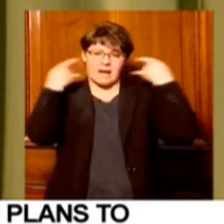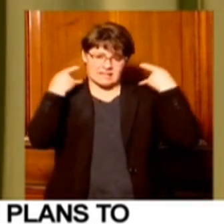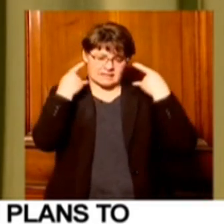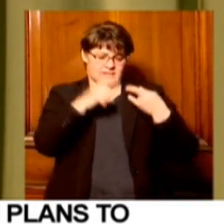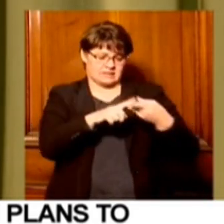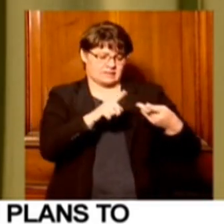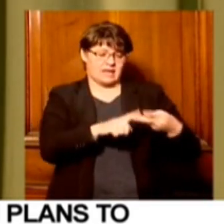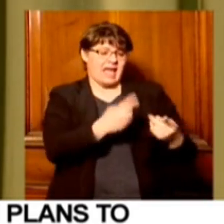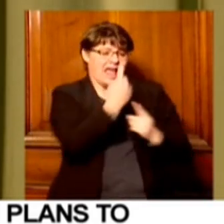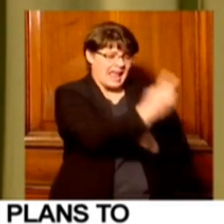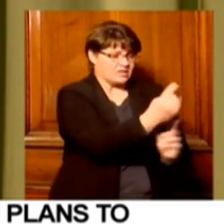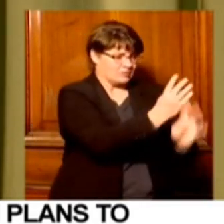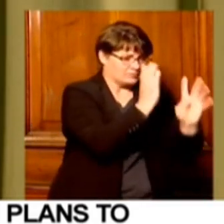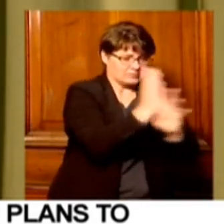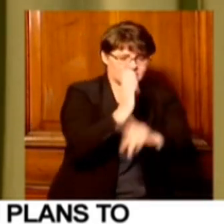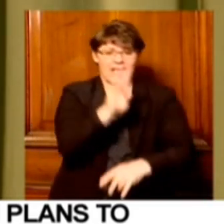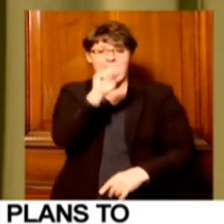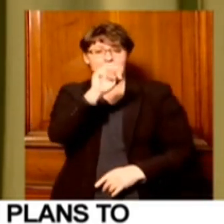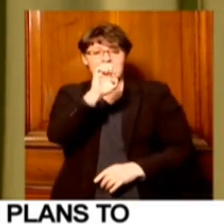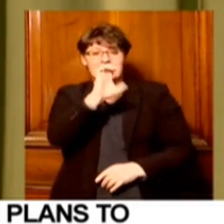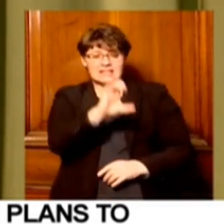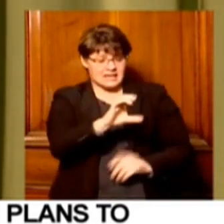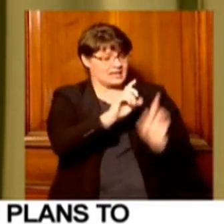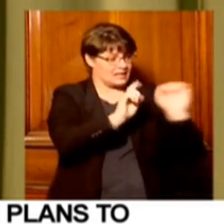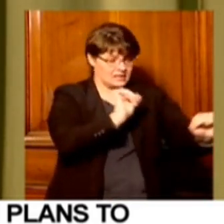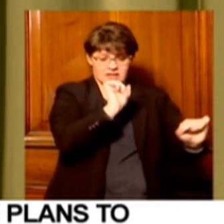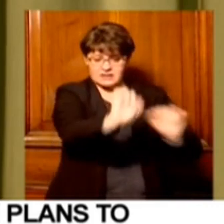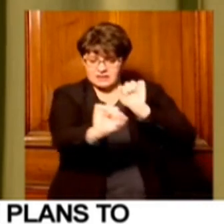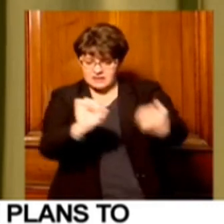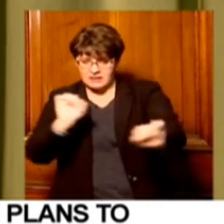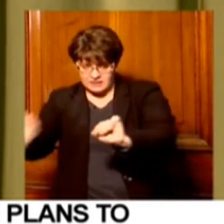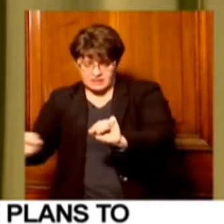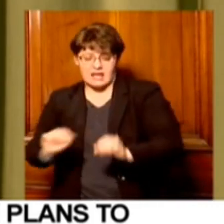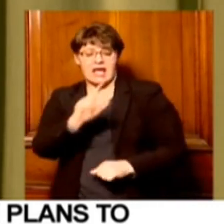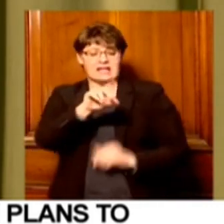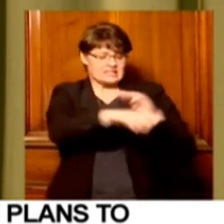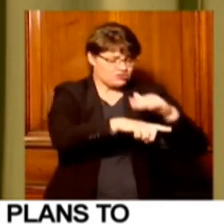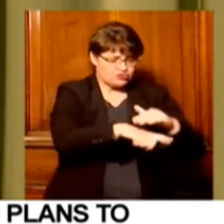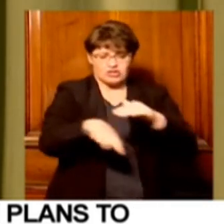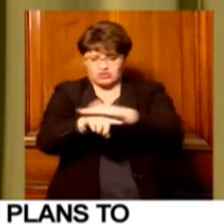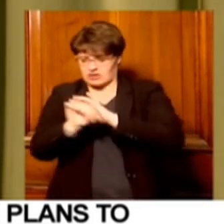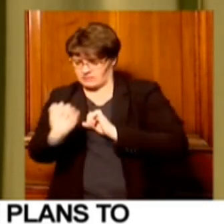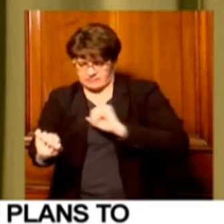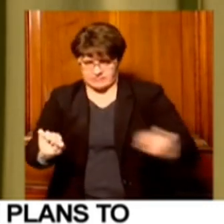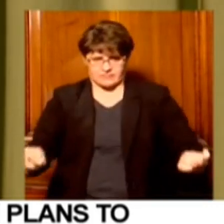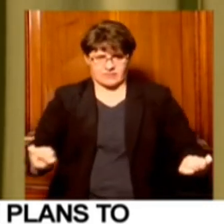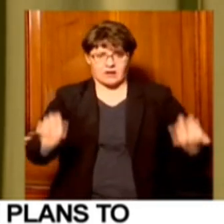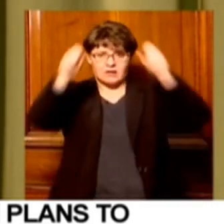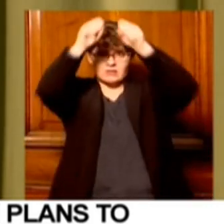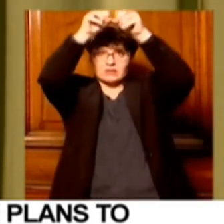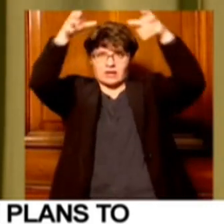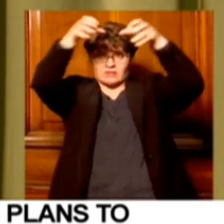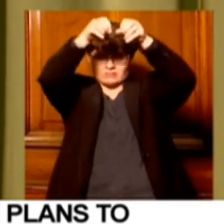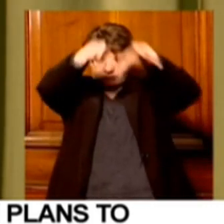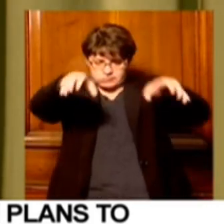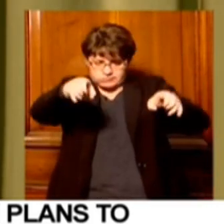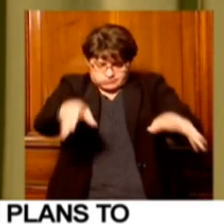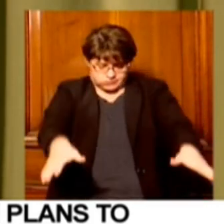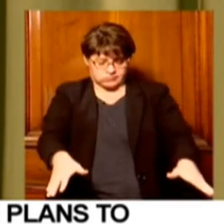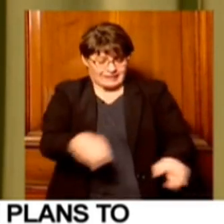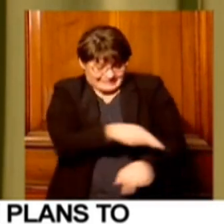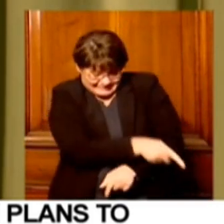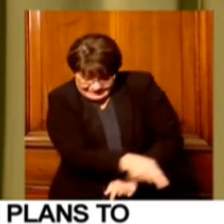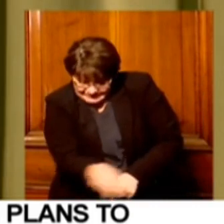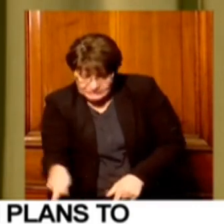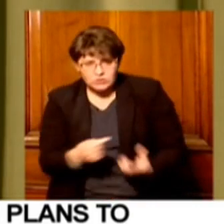rank, MEC by MEC, district by district. So don't come to me at my office there and